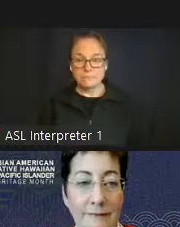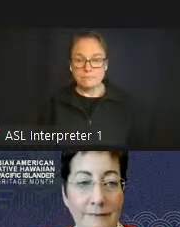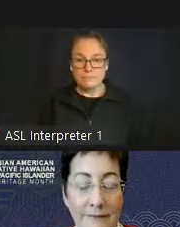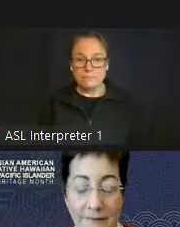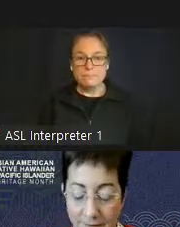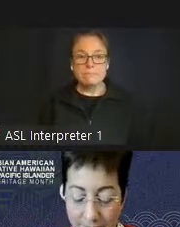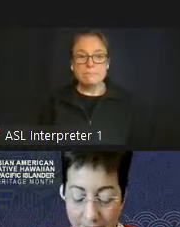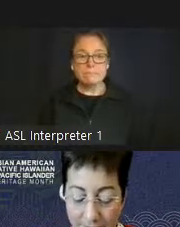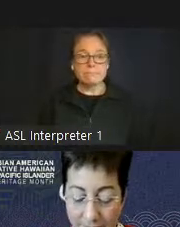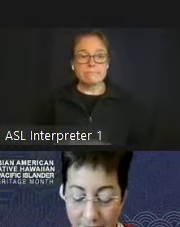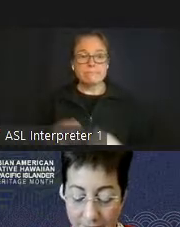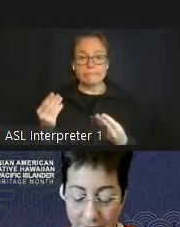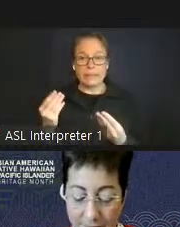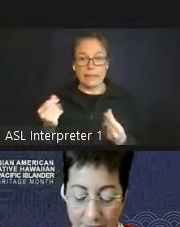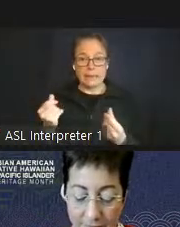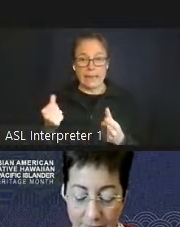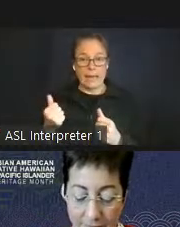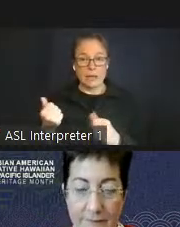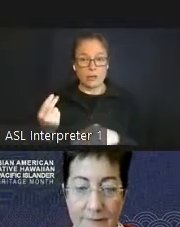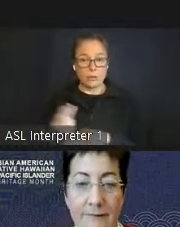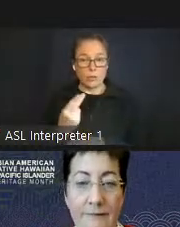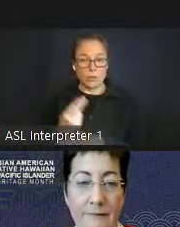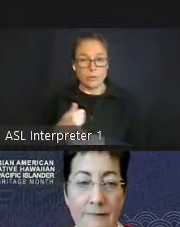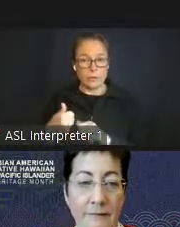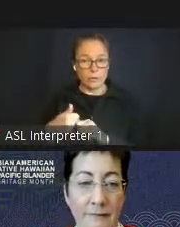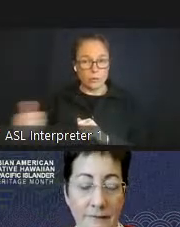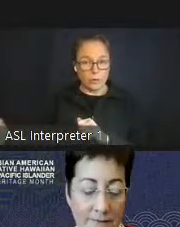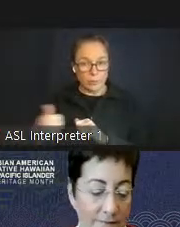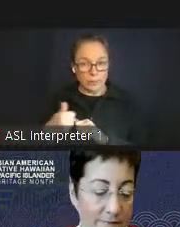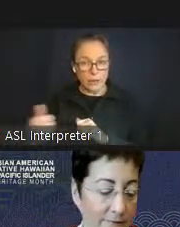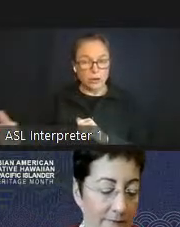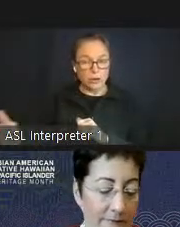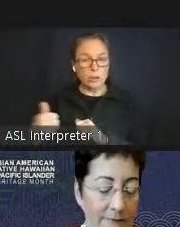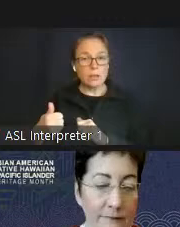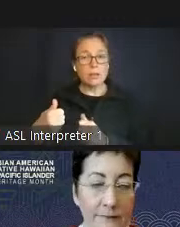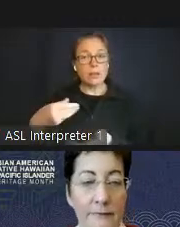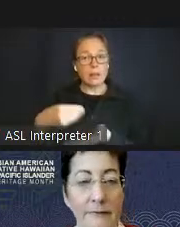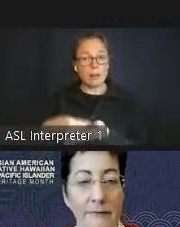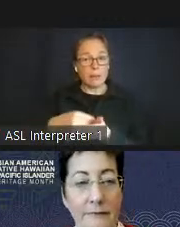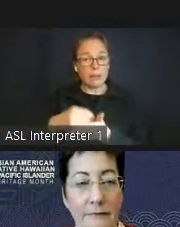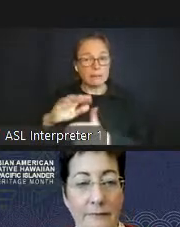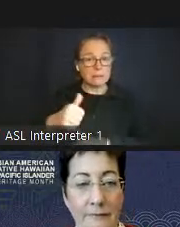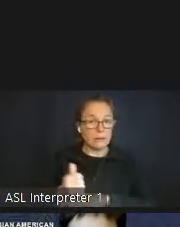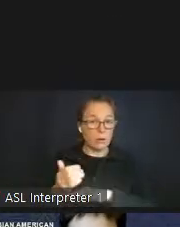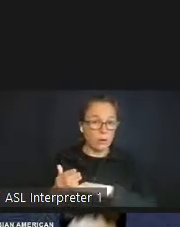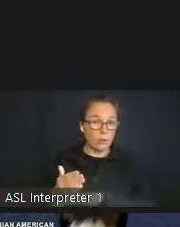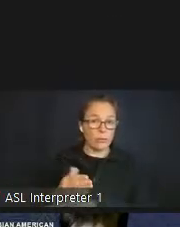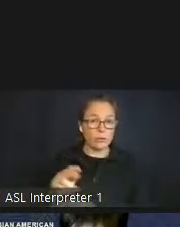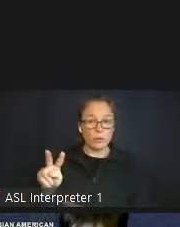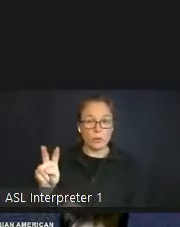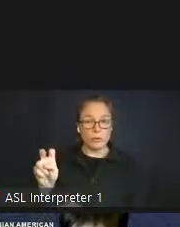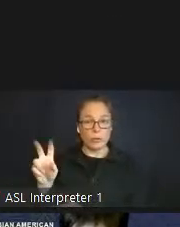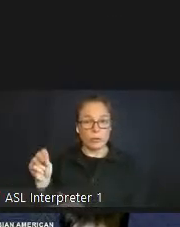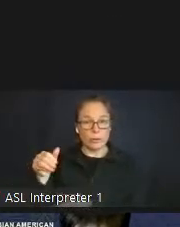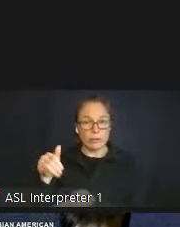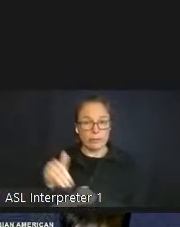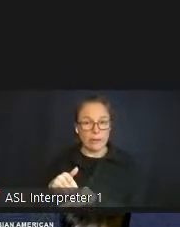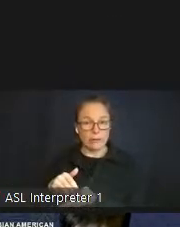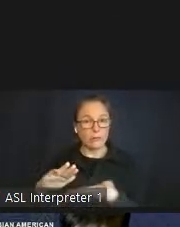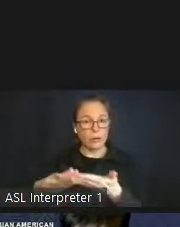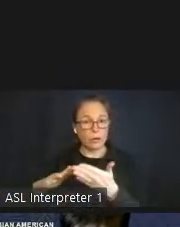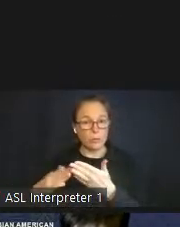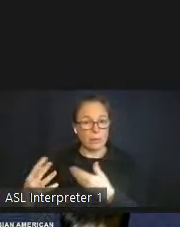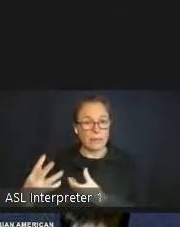Land use and transportation has budgeted more than $230,000 for community engagement